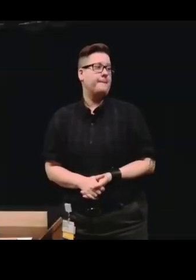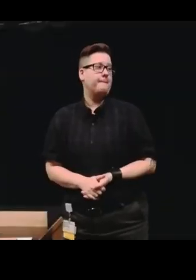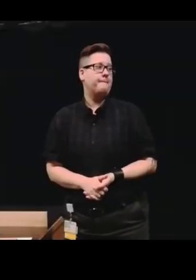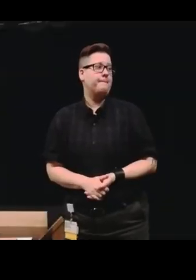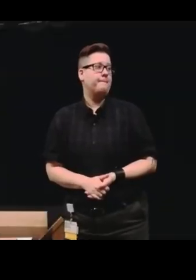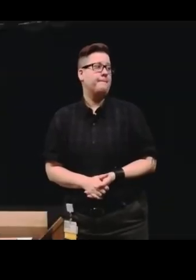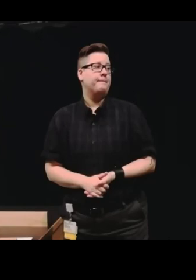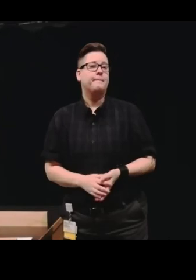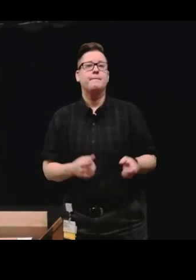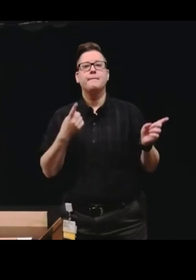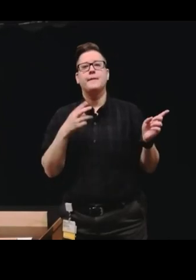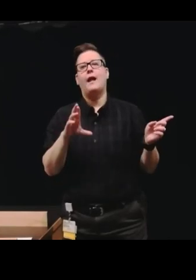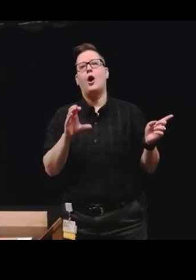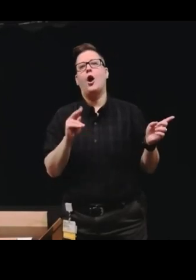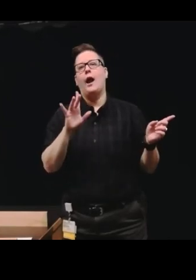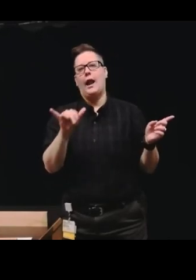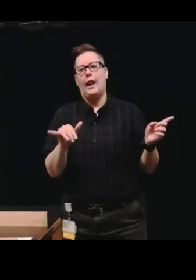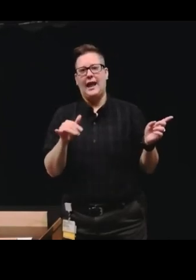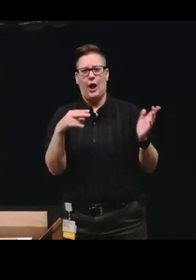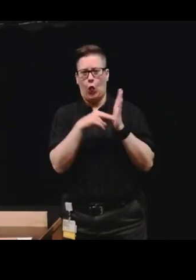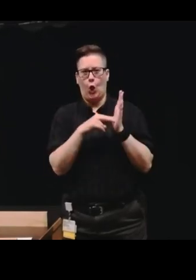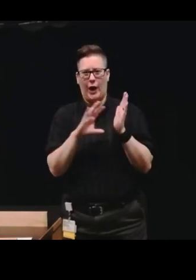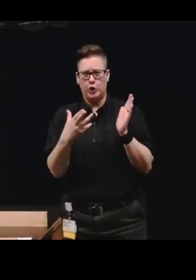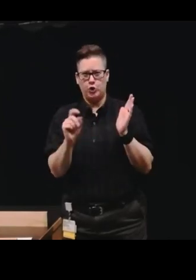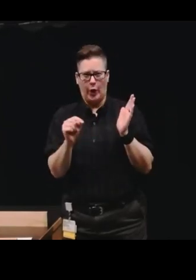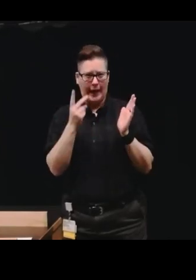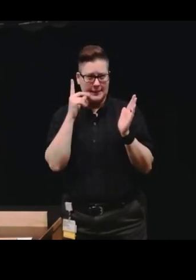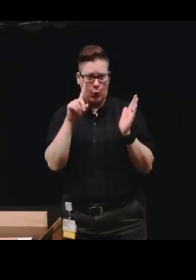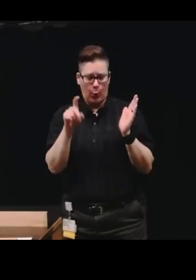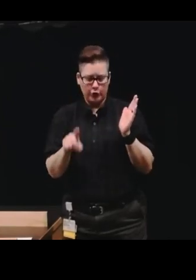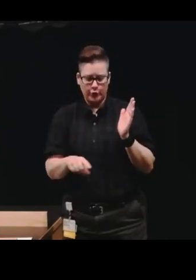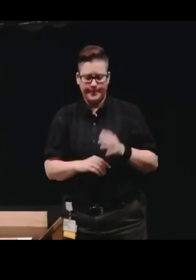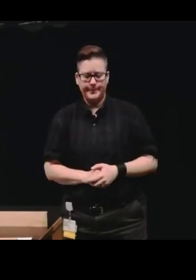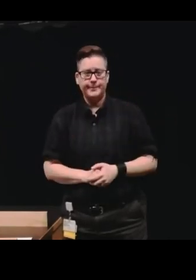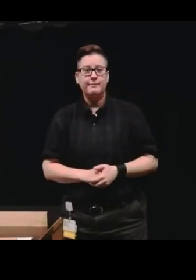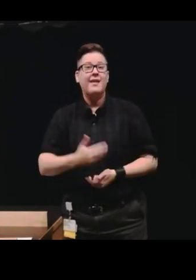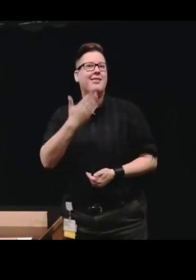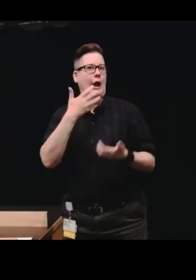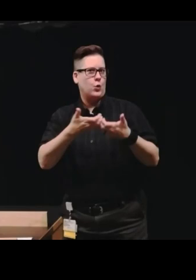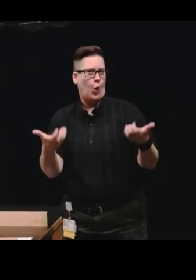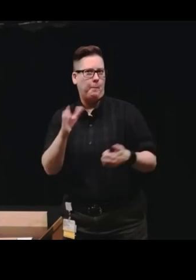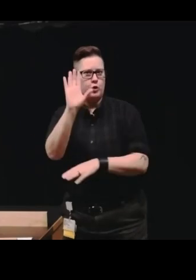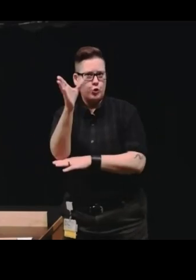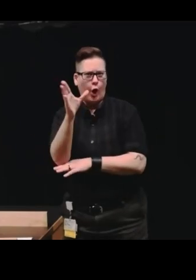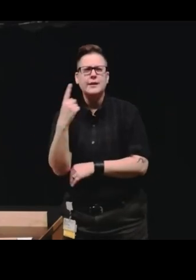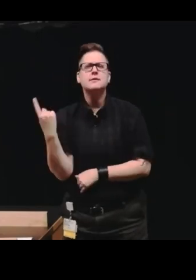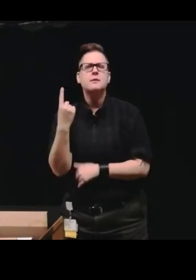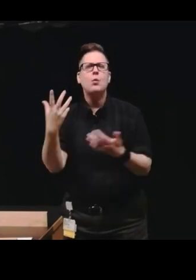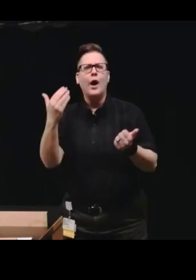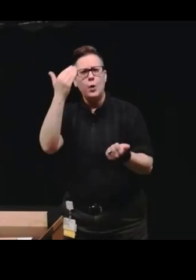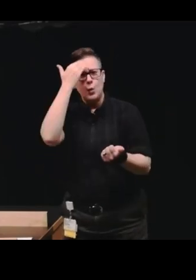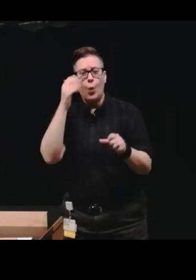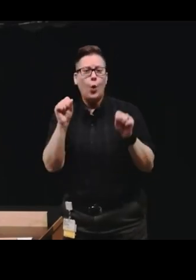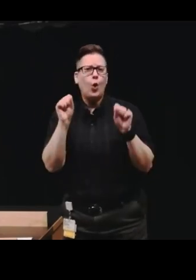Hi, Dr. Perez, this is Dr. Connolly. I'm looking at the chat board here. So thank you so much for that talk. Somebody wanted to know, would it